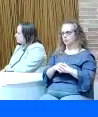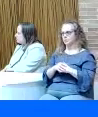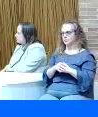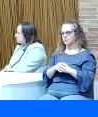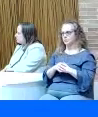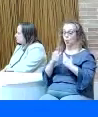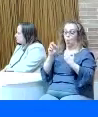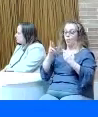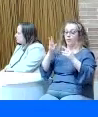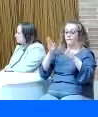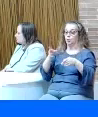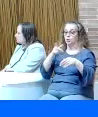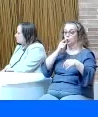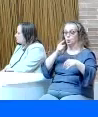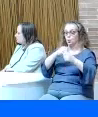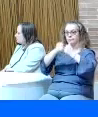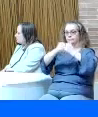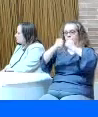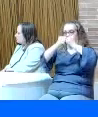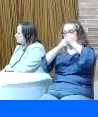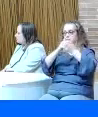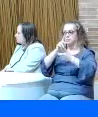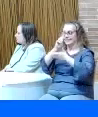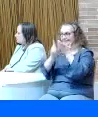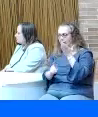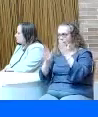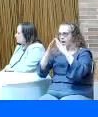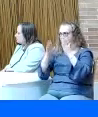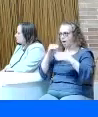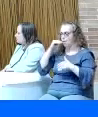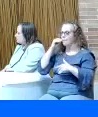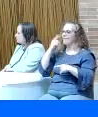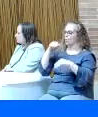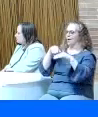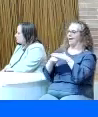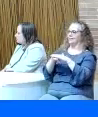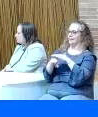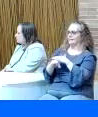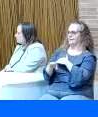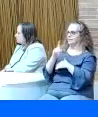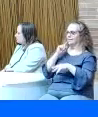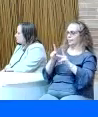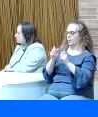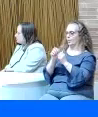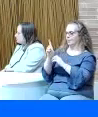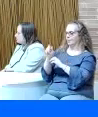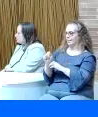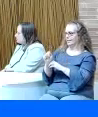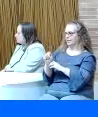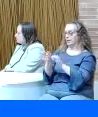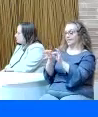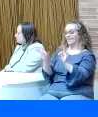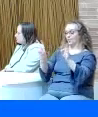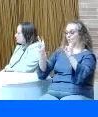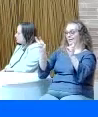a designer or as a Constructor of housing in order to make it accessible and usable for people with disabilities and the phrasing in the